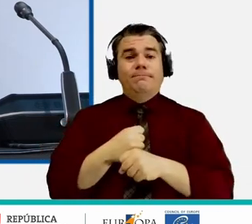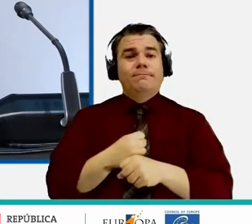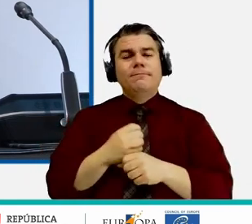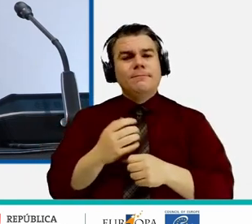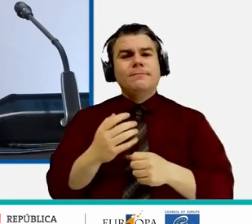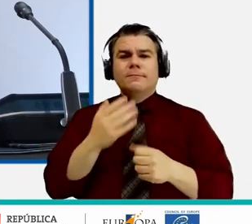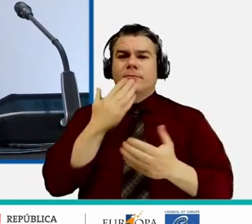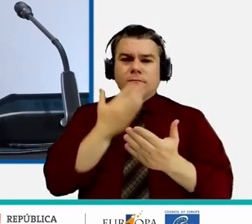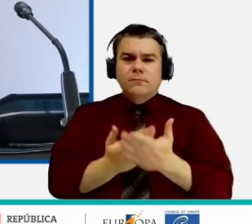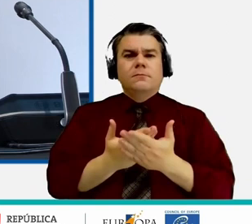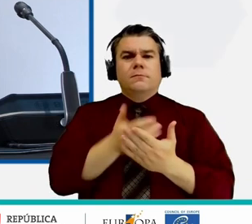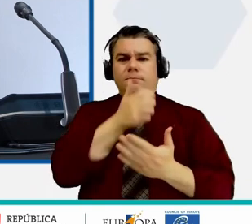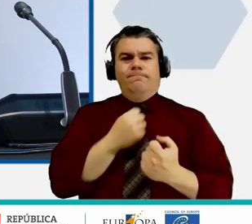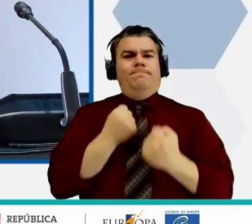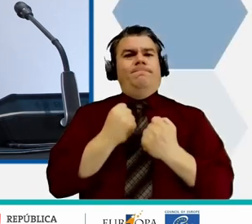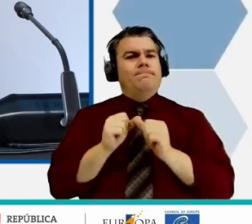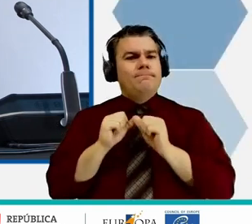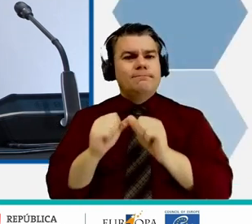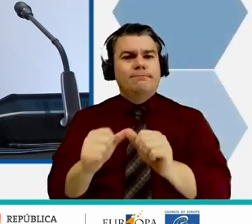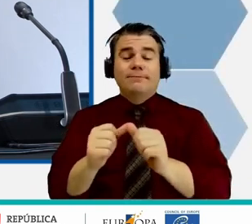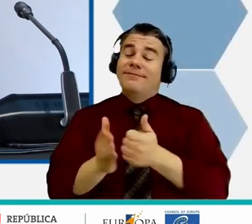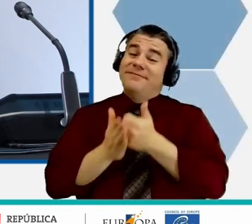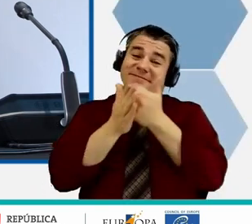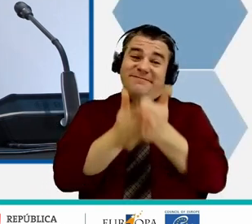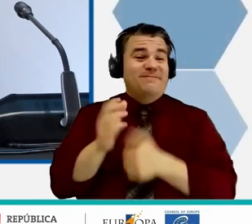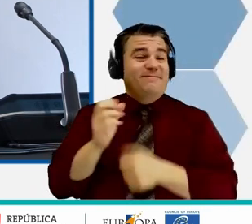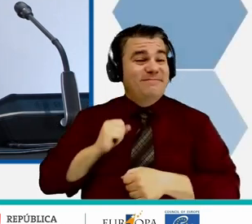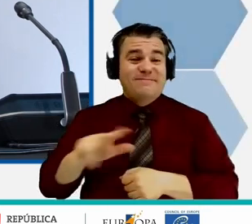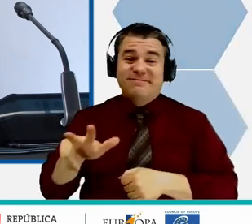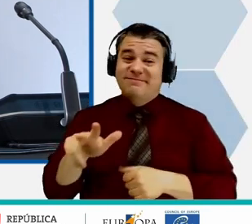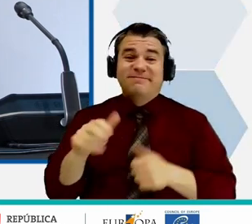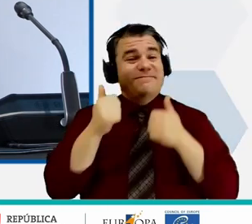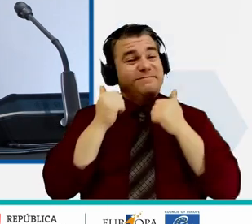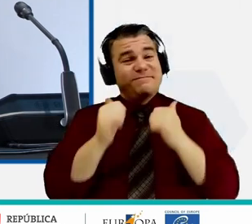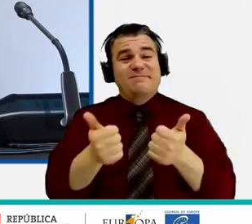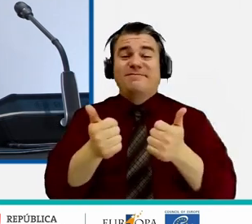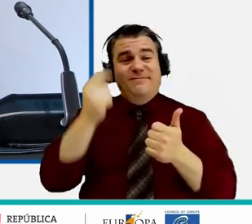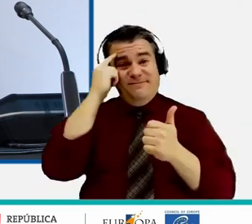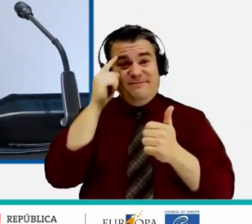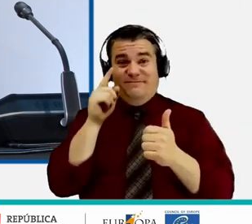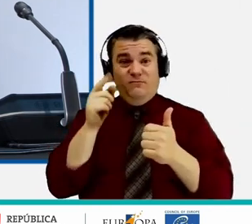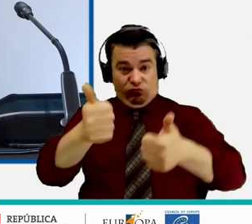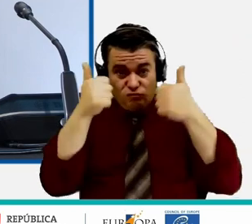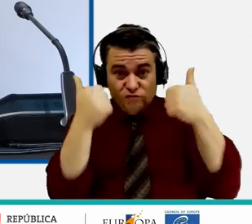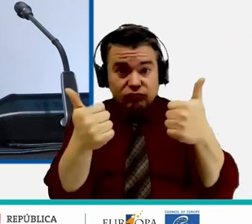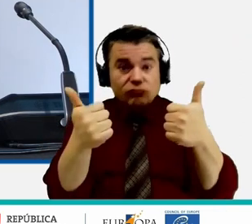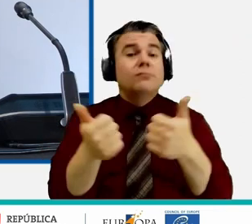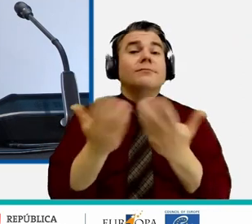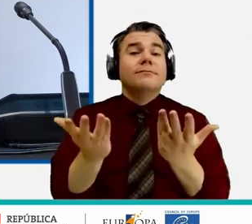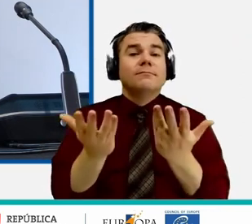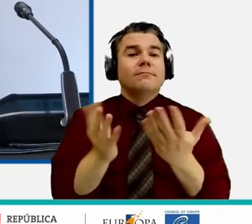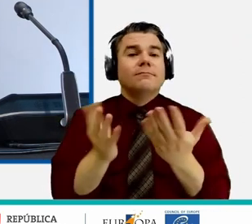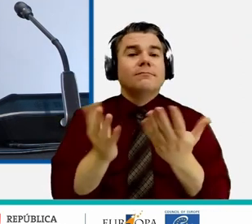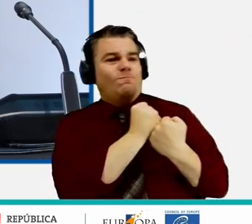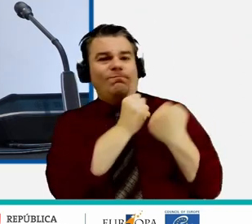relevant results for the country and the Portuguese cities in the campaign. I think the secret of success is working together in the different